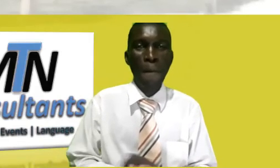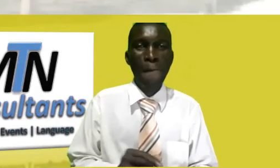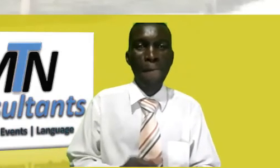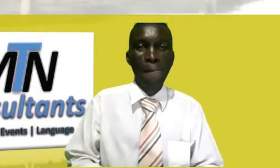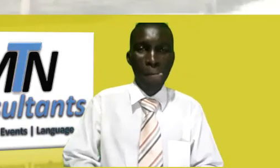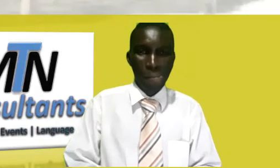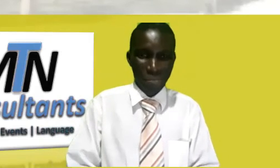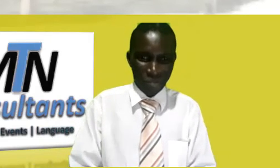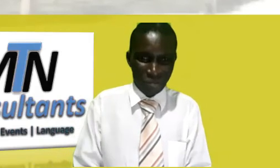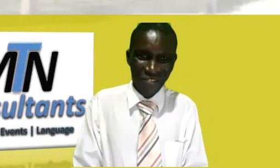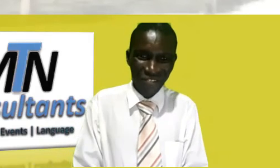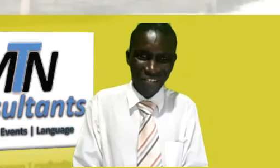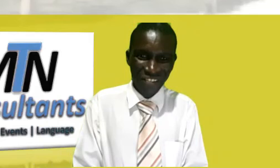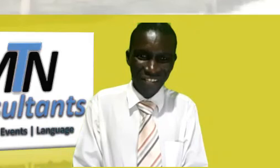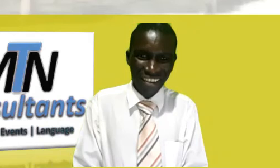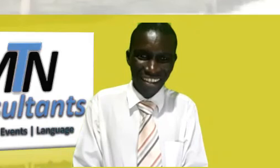name.